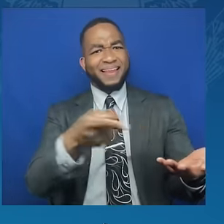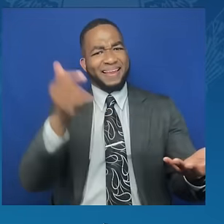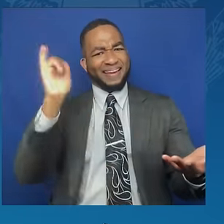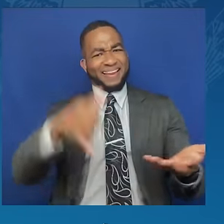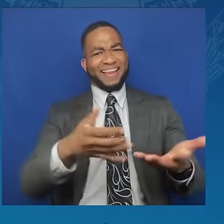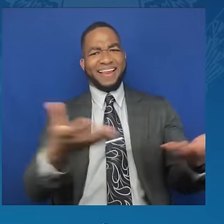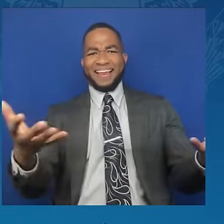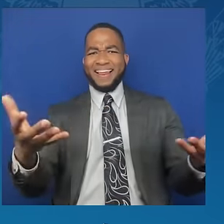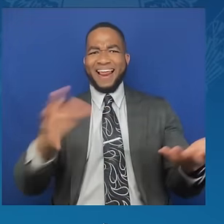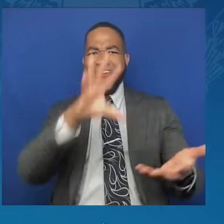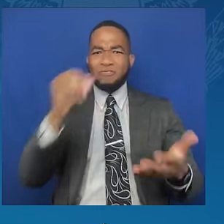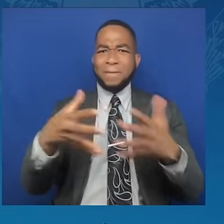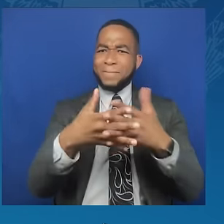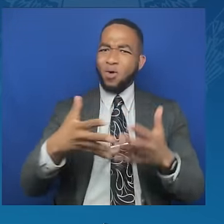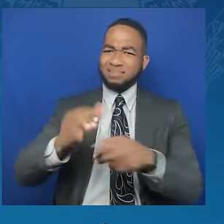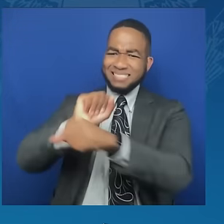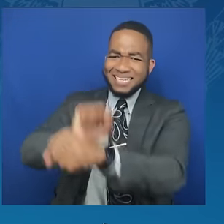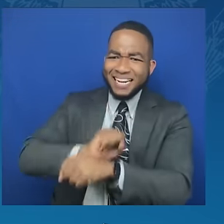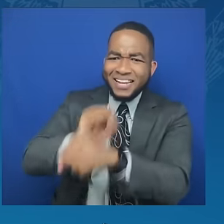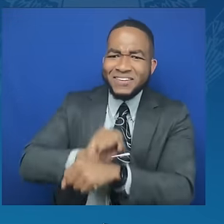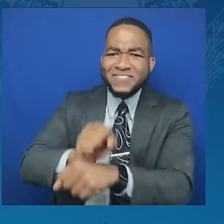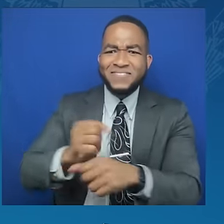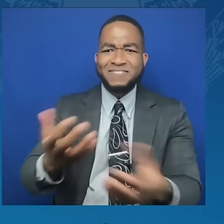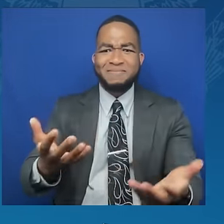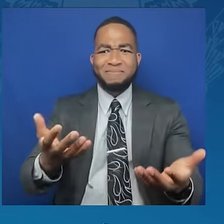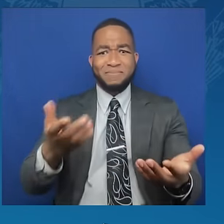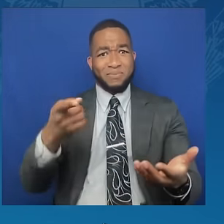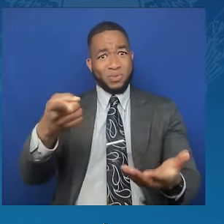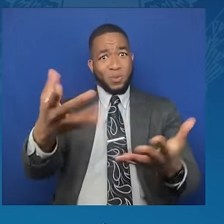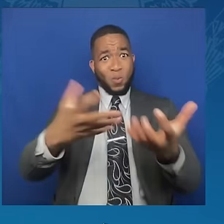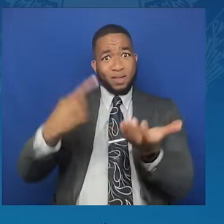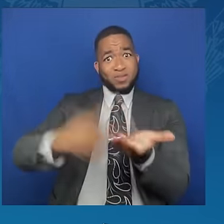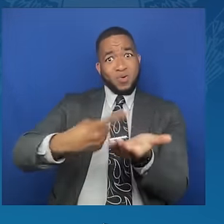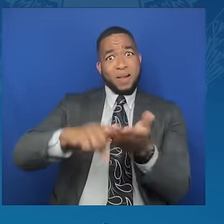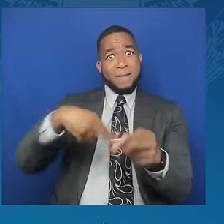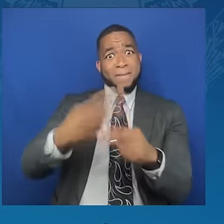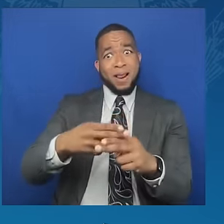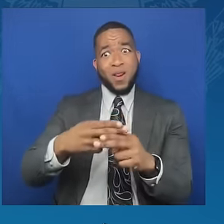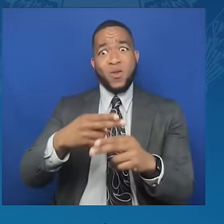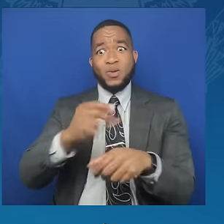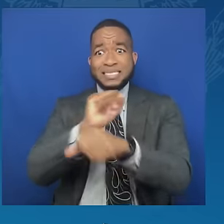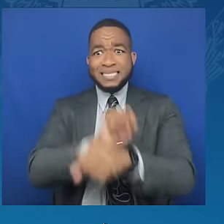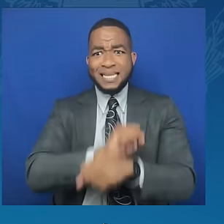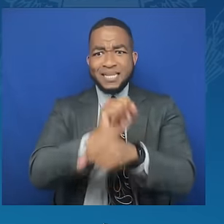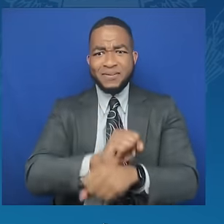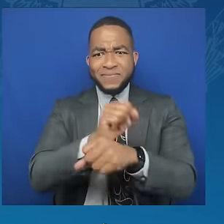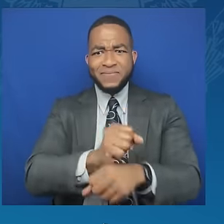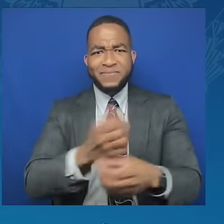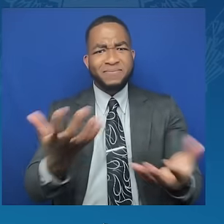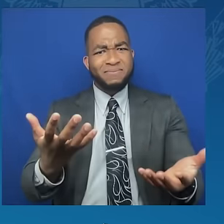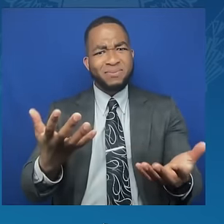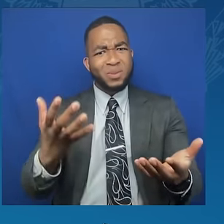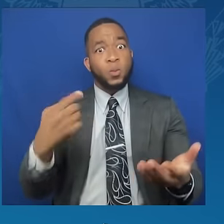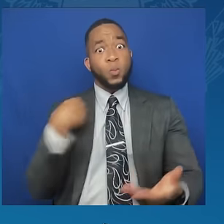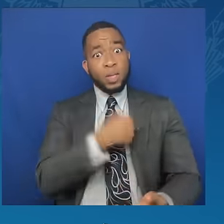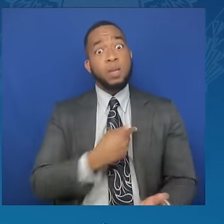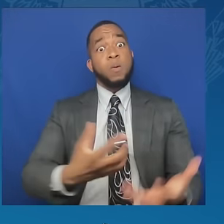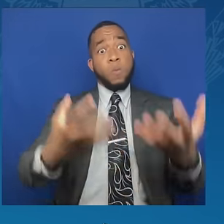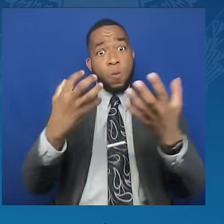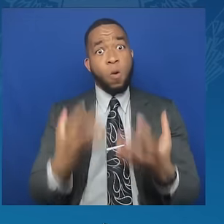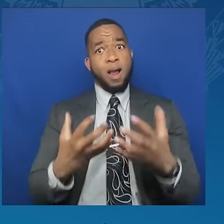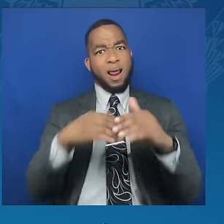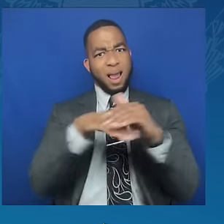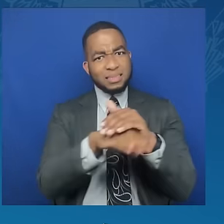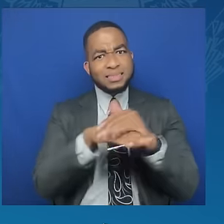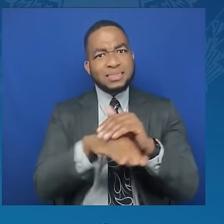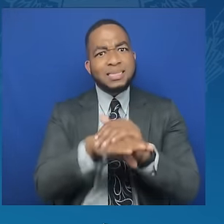slavery? We want access to capital. We don't have no money. I was in